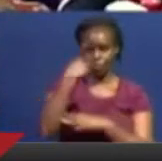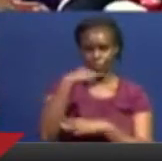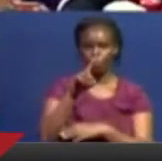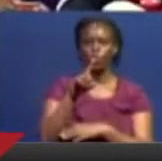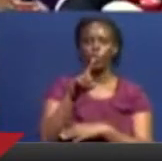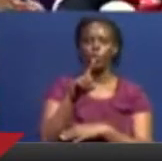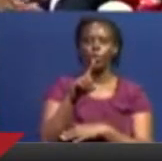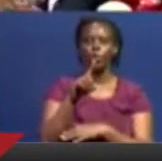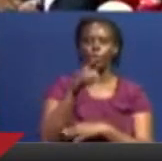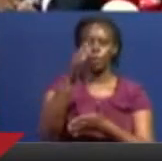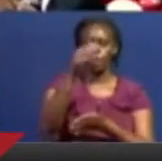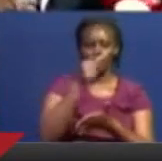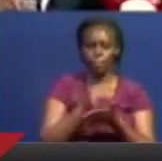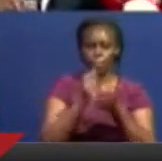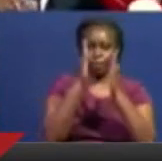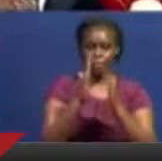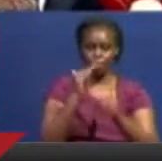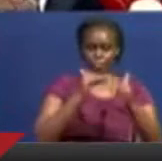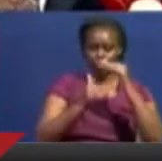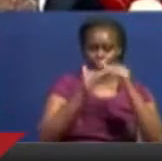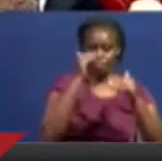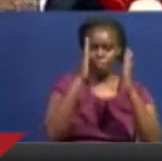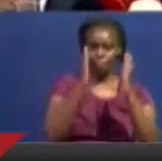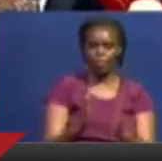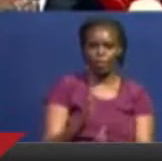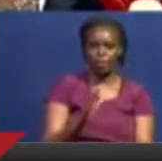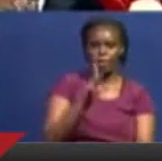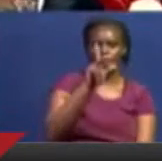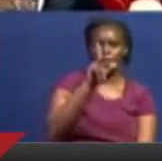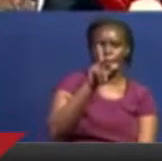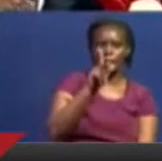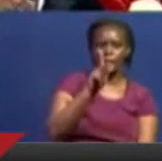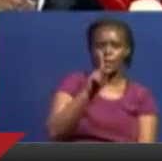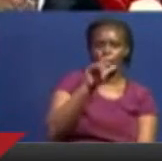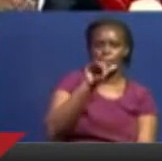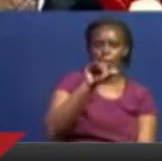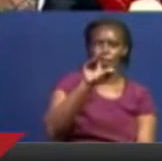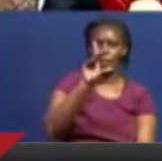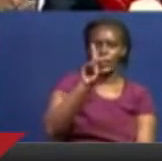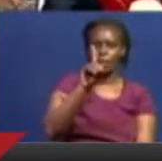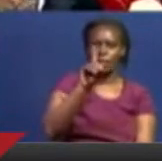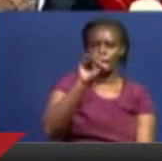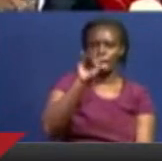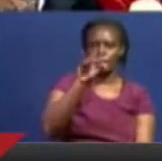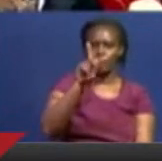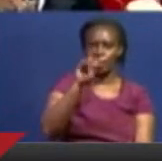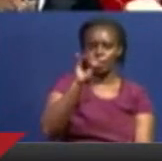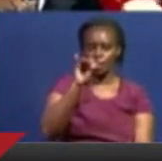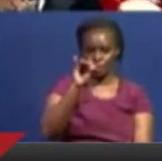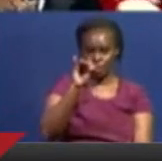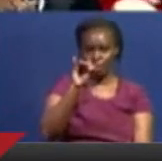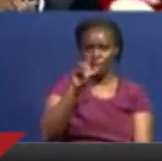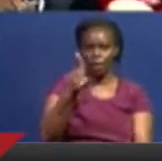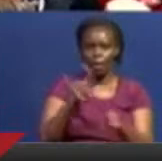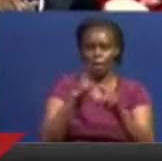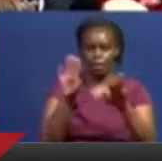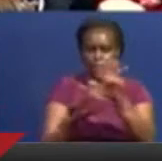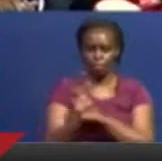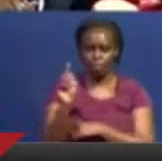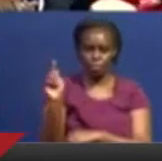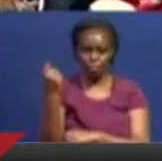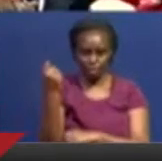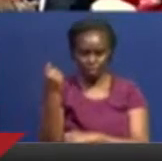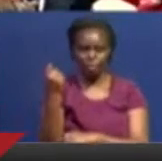for the nomination of Professor Kithure Kindiki to fill the vacancy in the Deputy President's